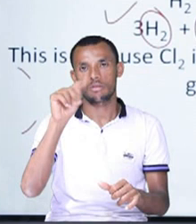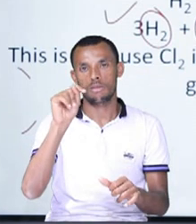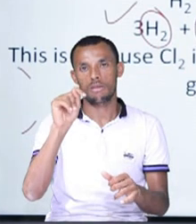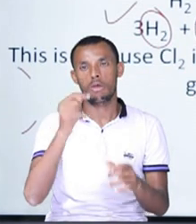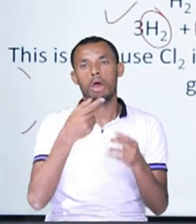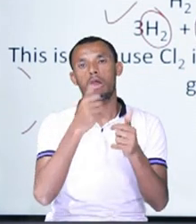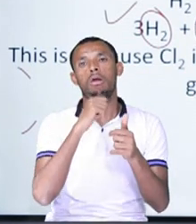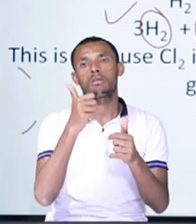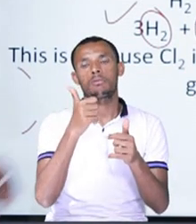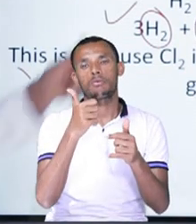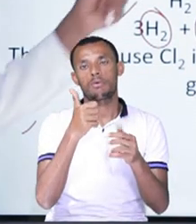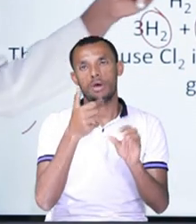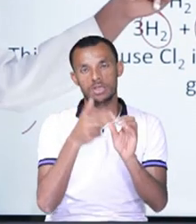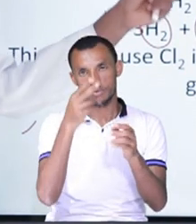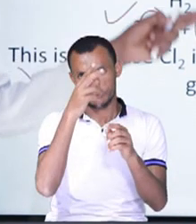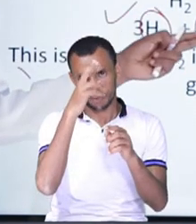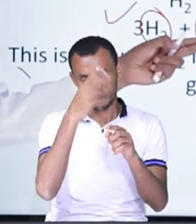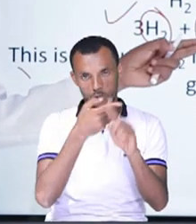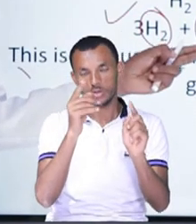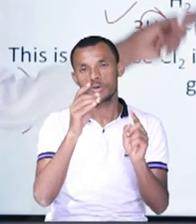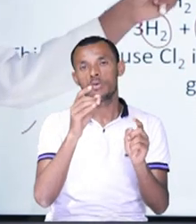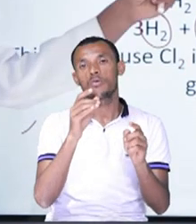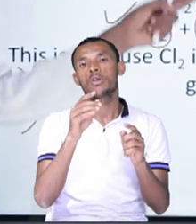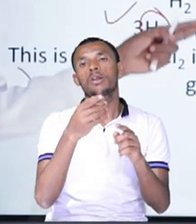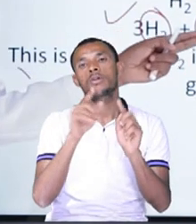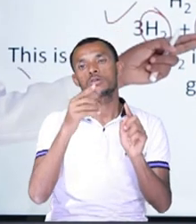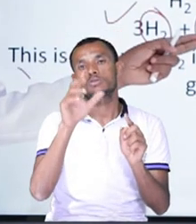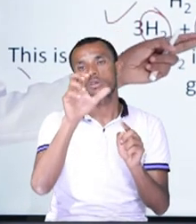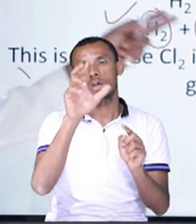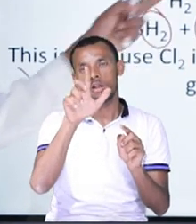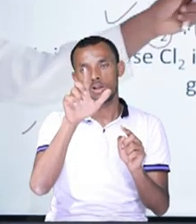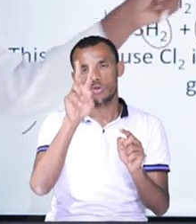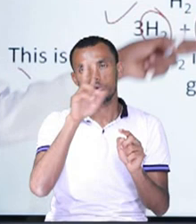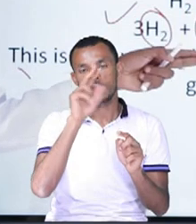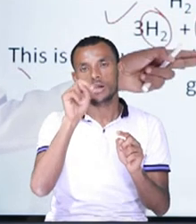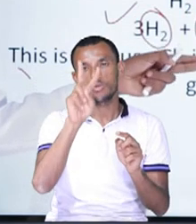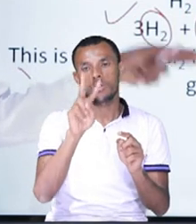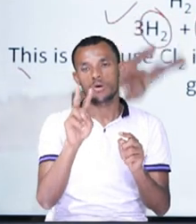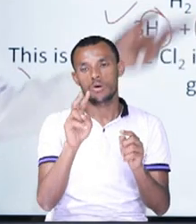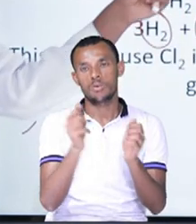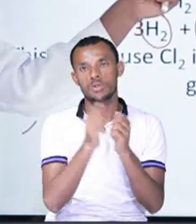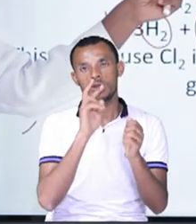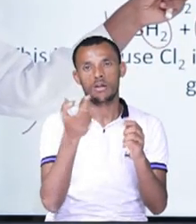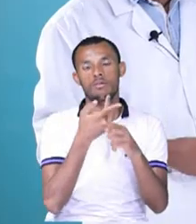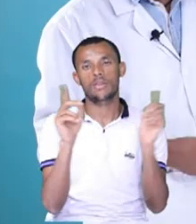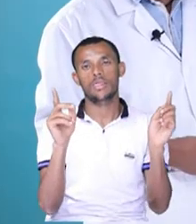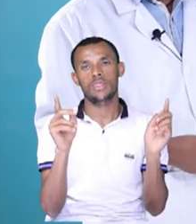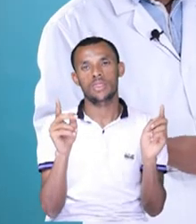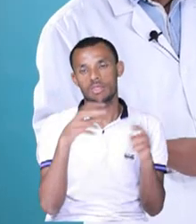gas. Because of difference Cl2 and N2, both are the same position in reactant position, but